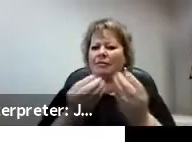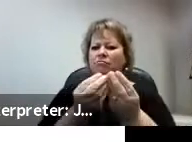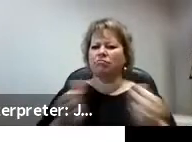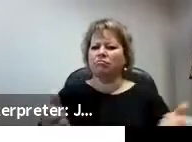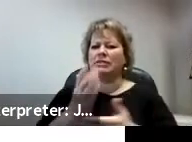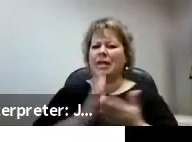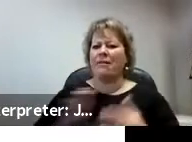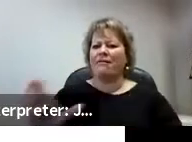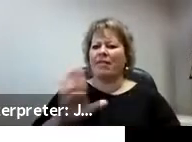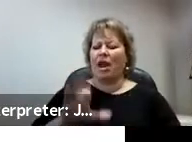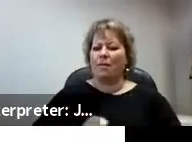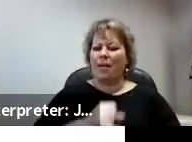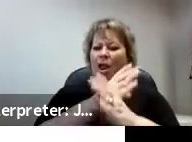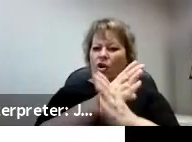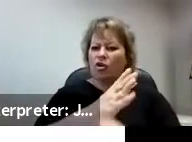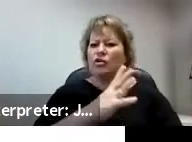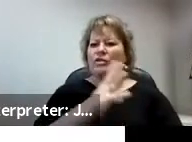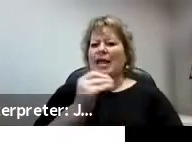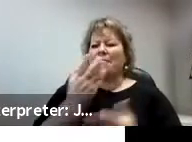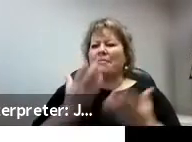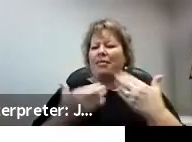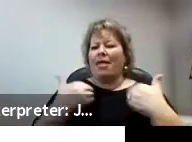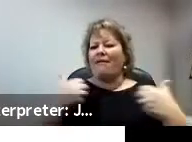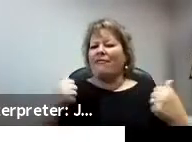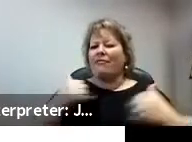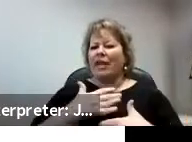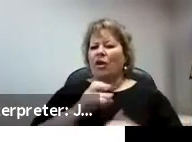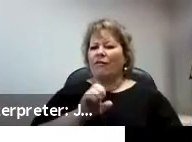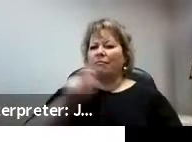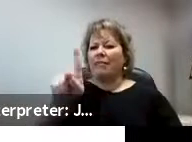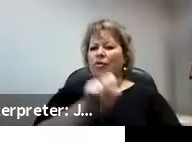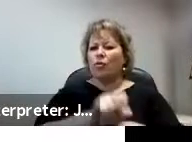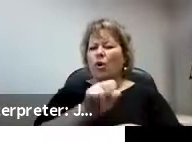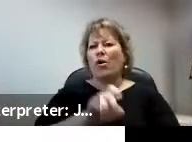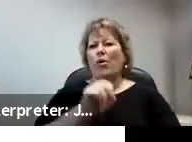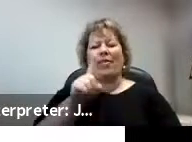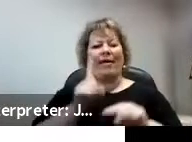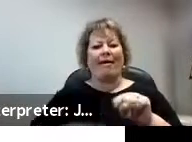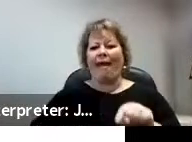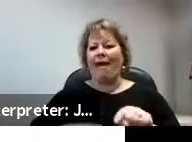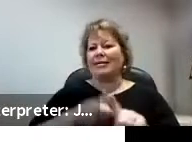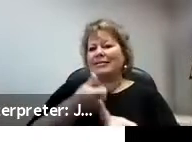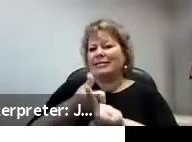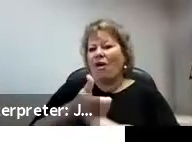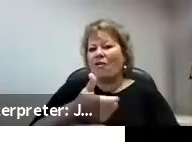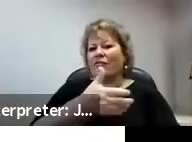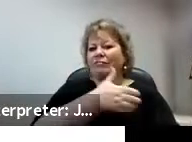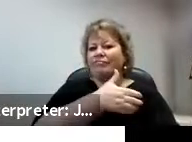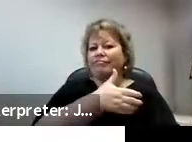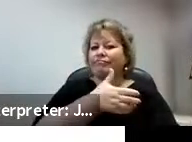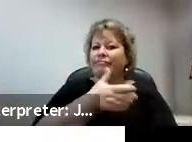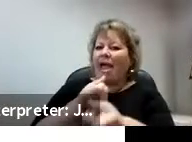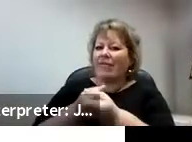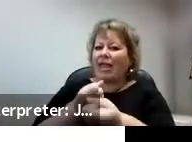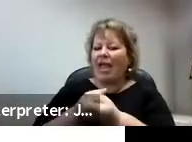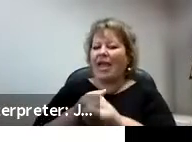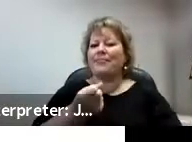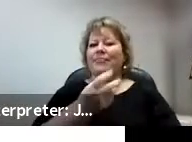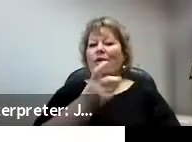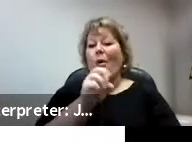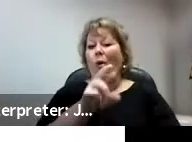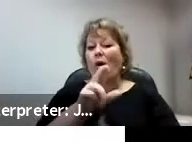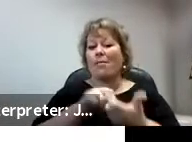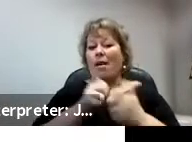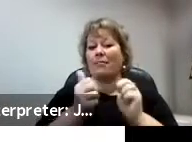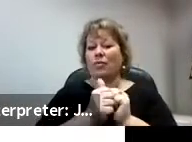health, fears over returning to work, ability to self-advocate, or medication management, as well as helping individuals